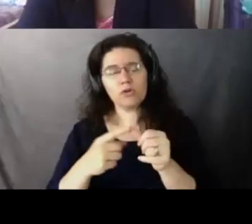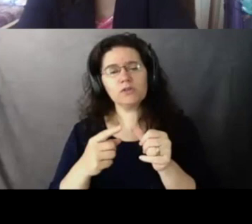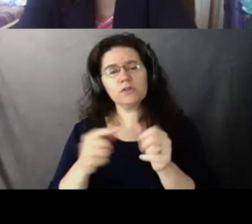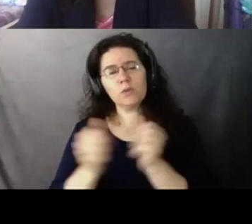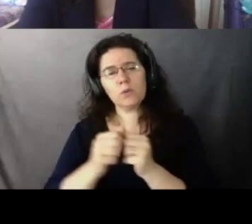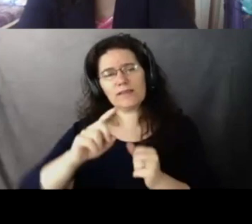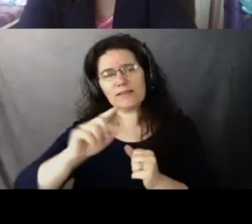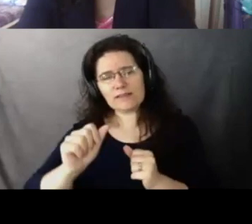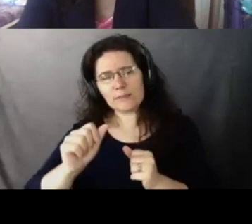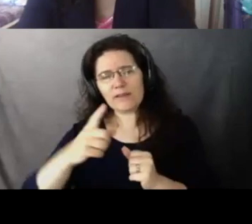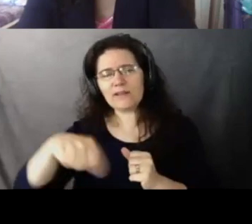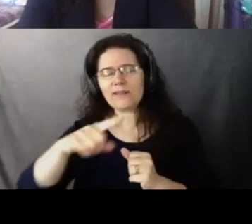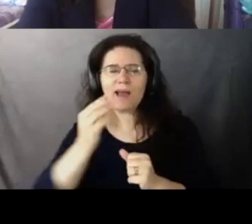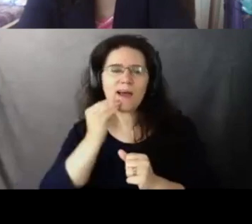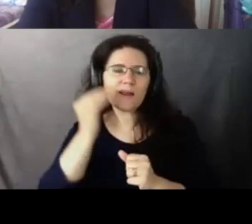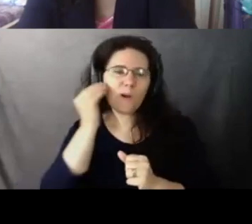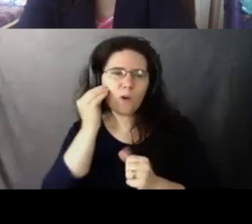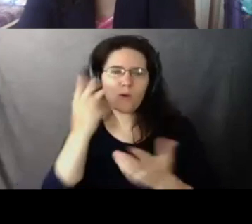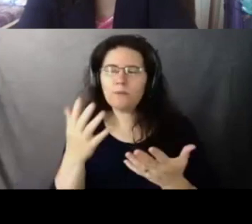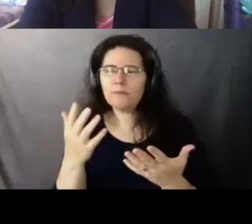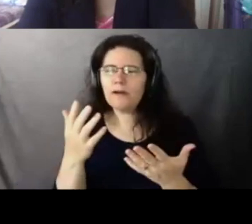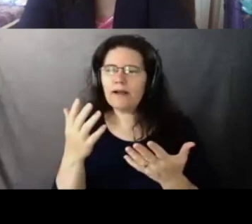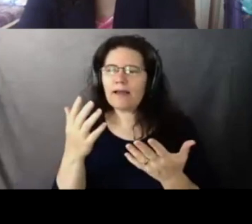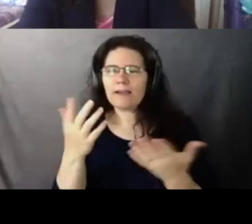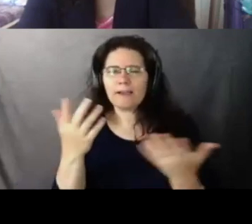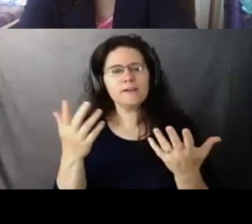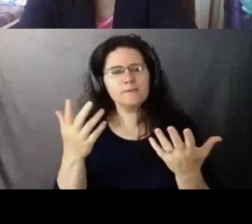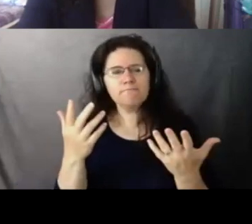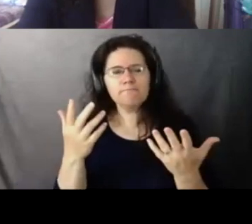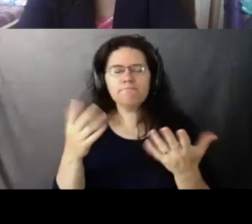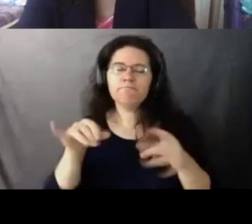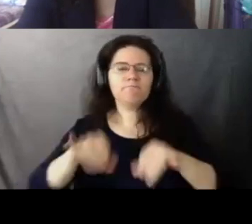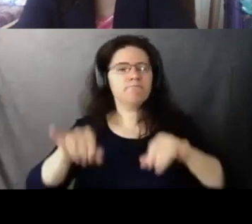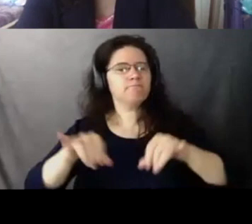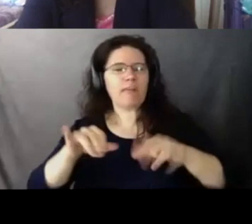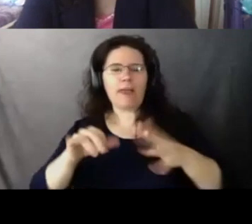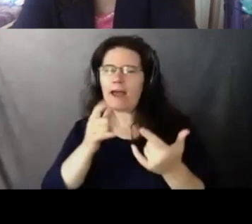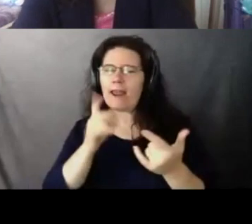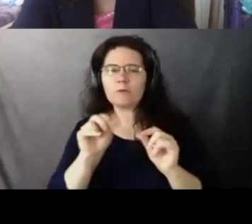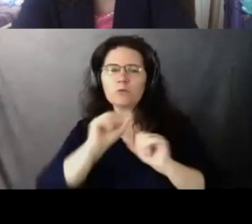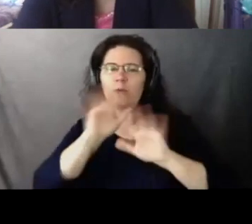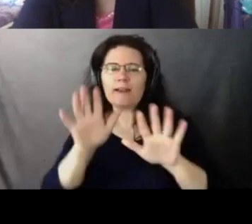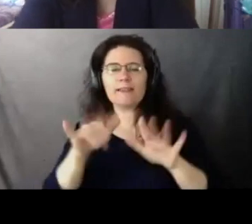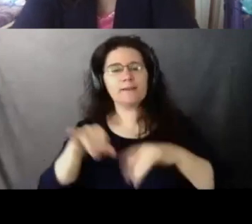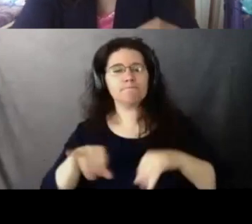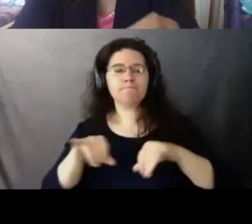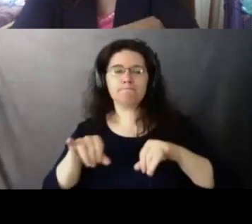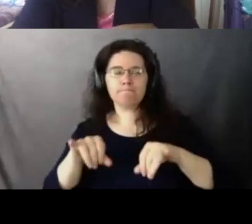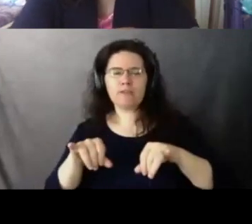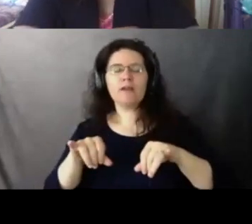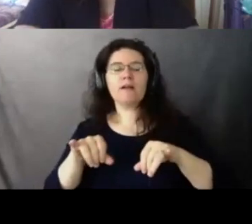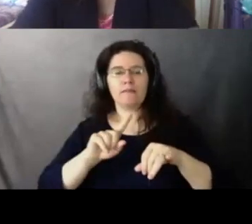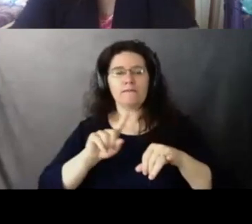like living life like a statue. They didn't have to do anything. But after that, they got